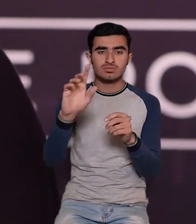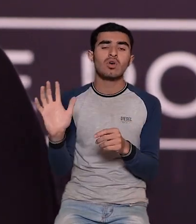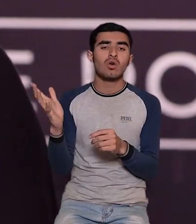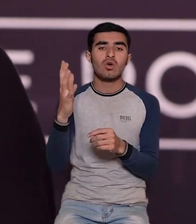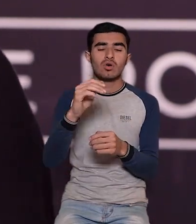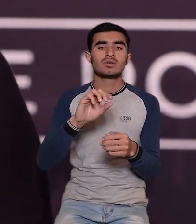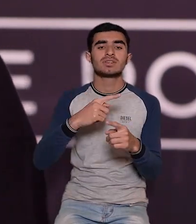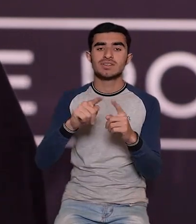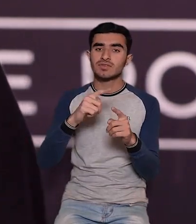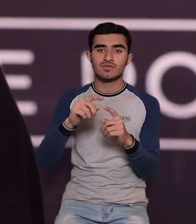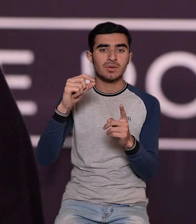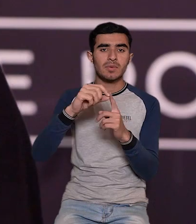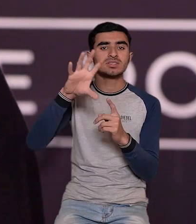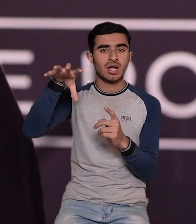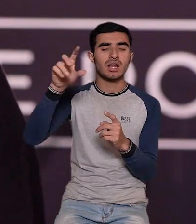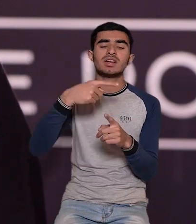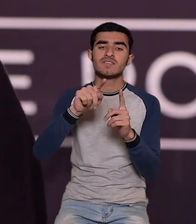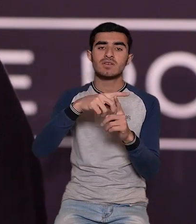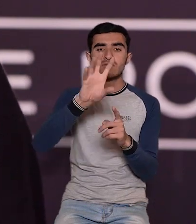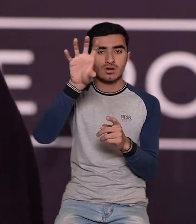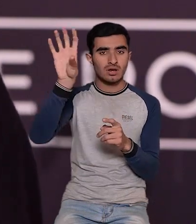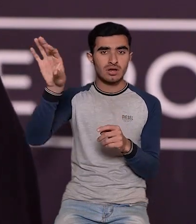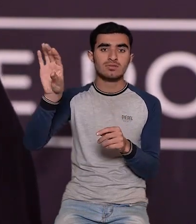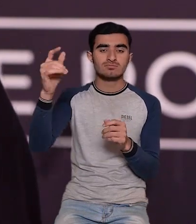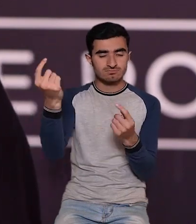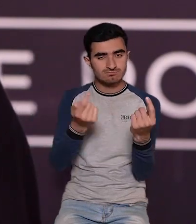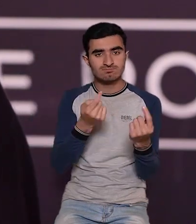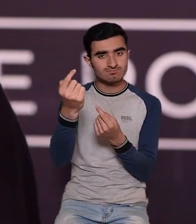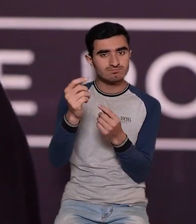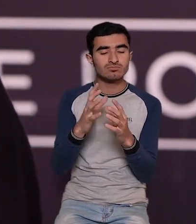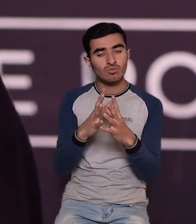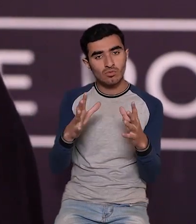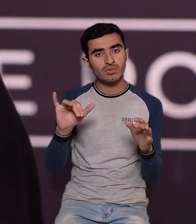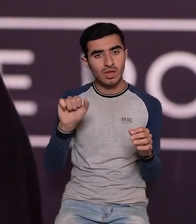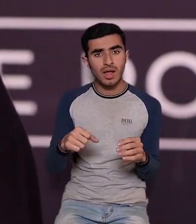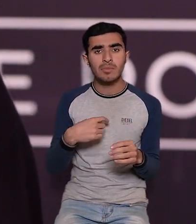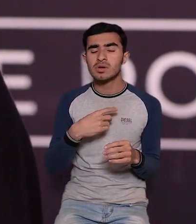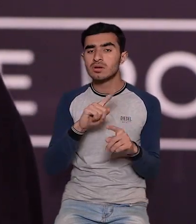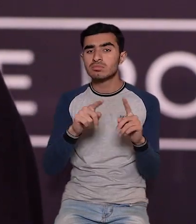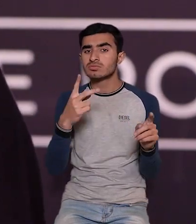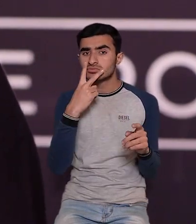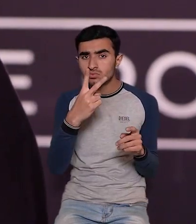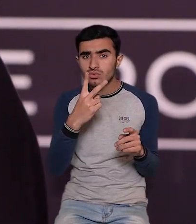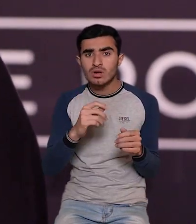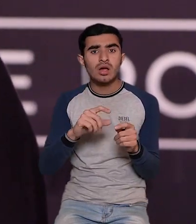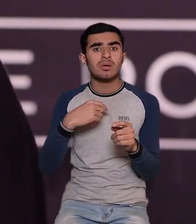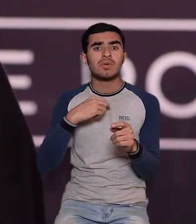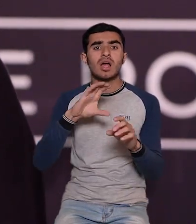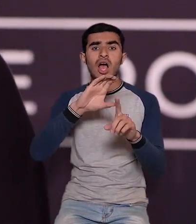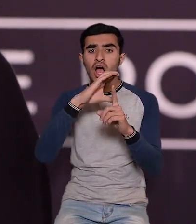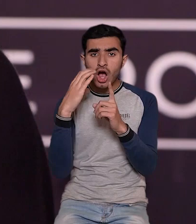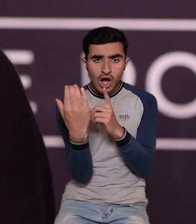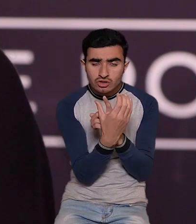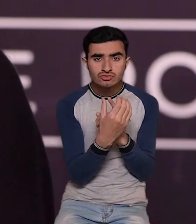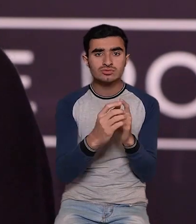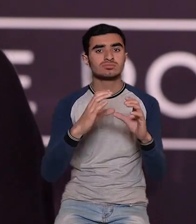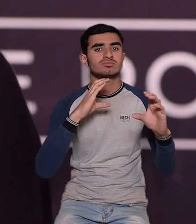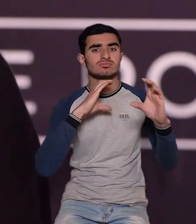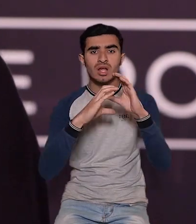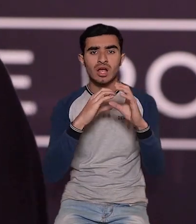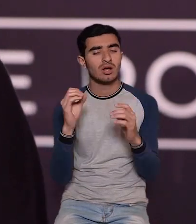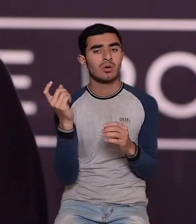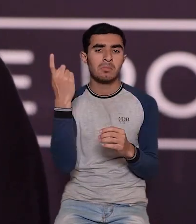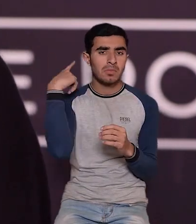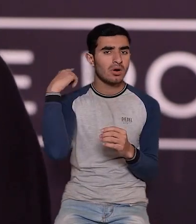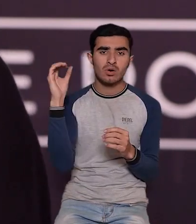imagine, we have not been culturally engaged with these guys forever. So we have economic ties,